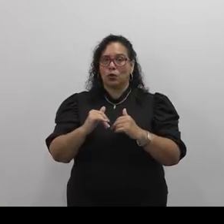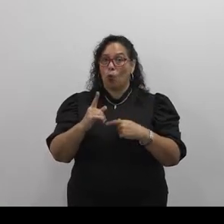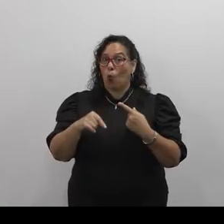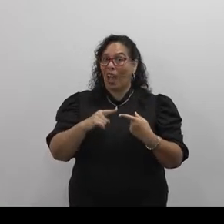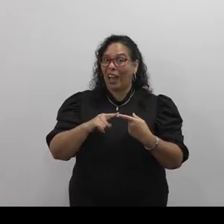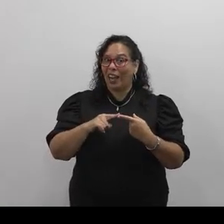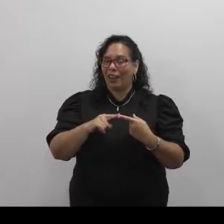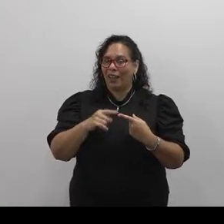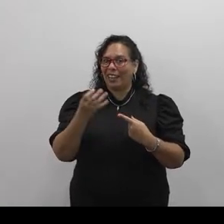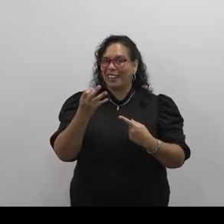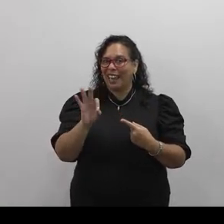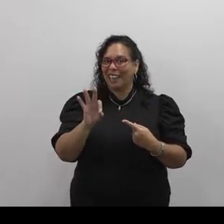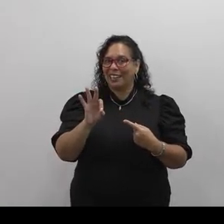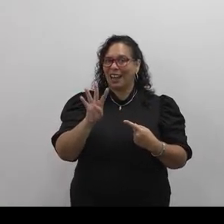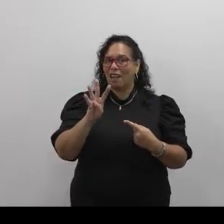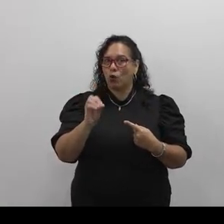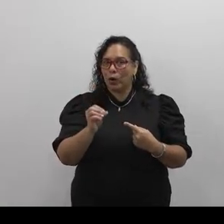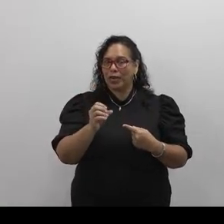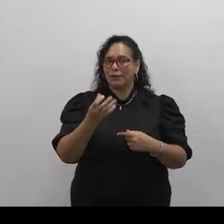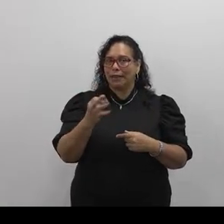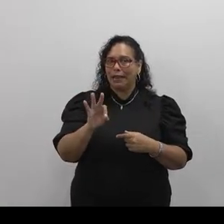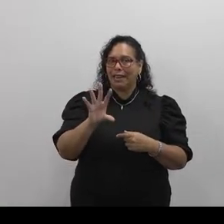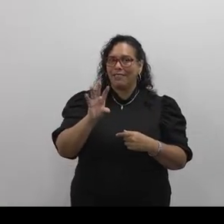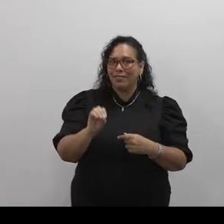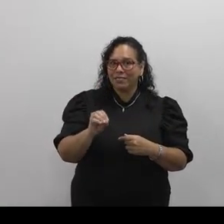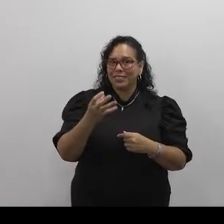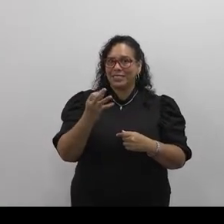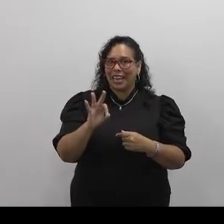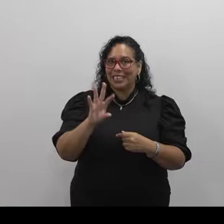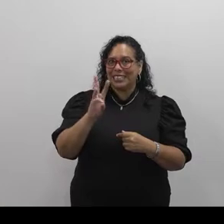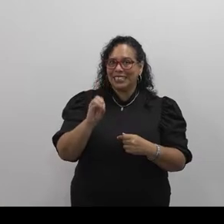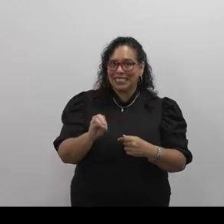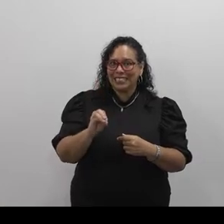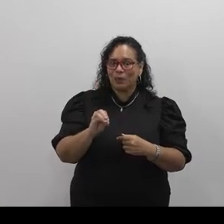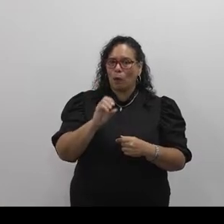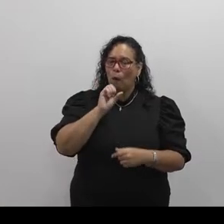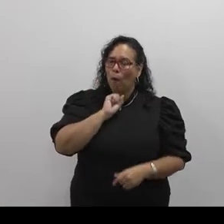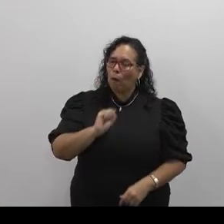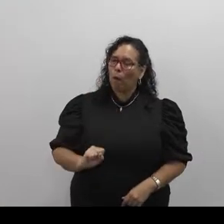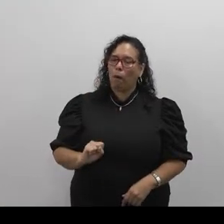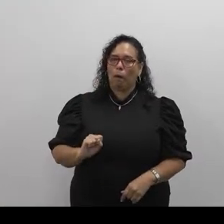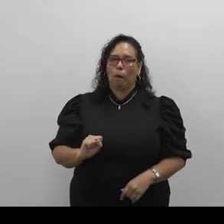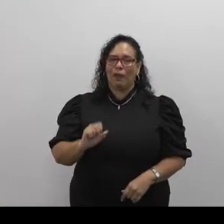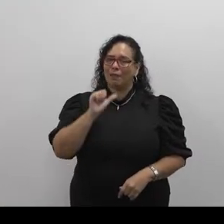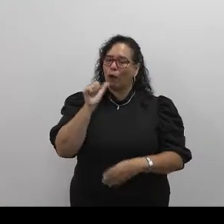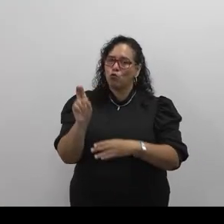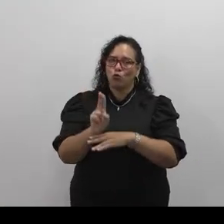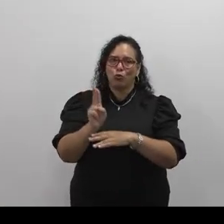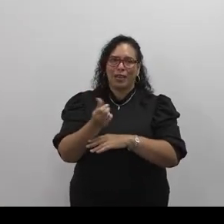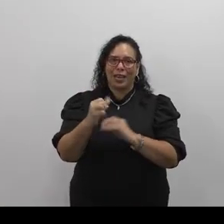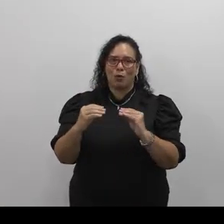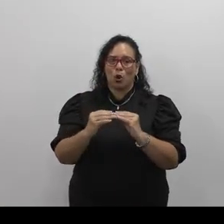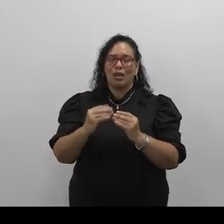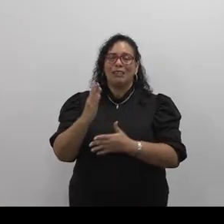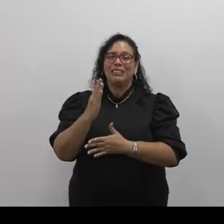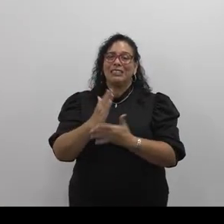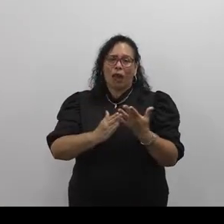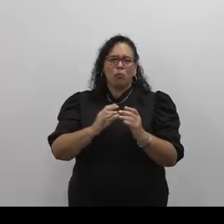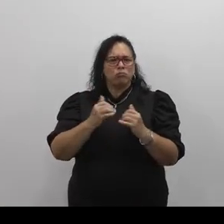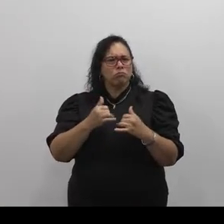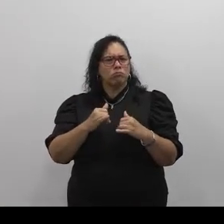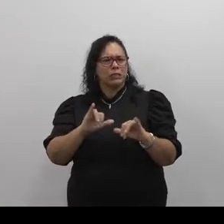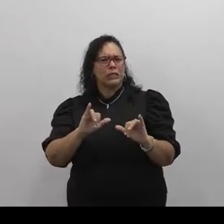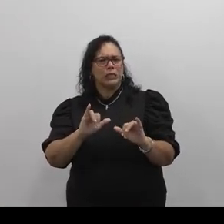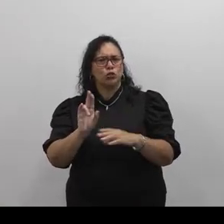and 60s. Those buildings have, in many cases, outlived their useful life. In some cases, they're just screaming for major